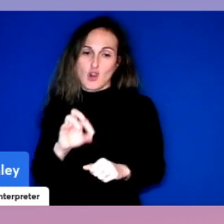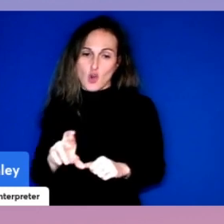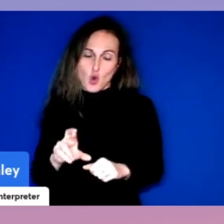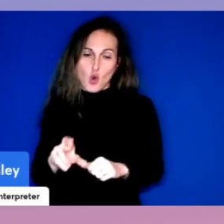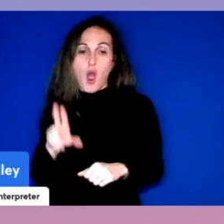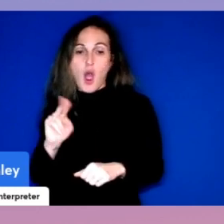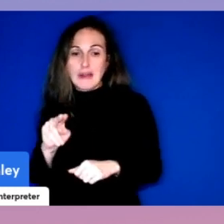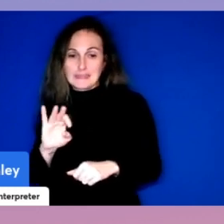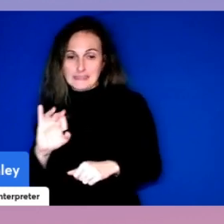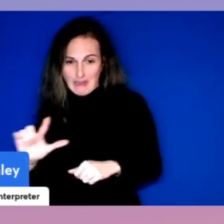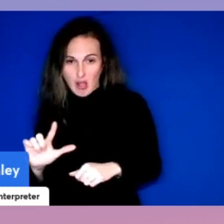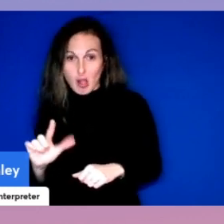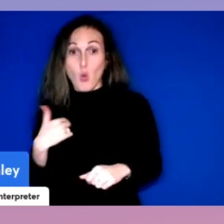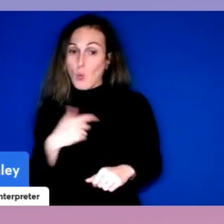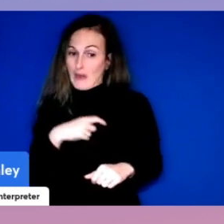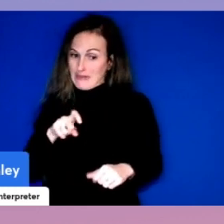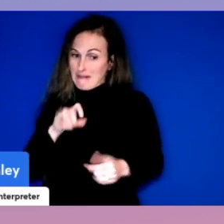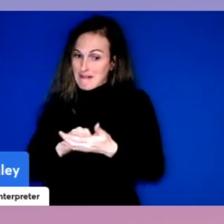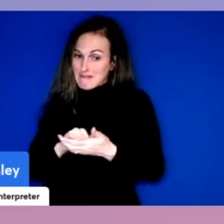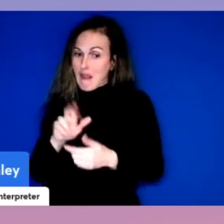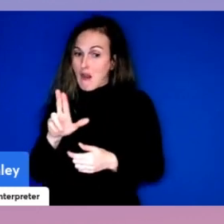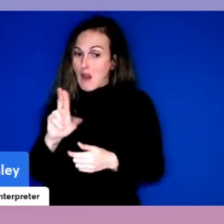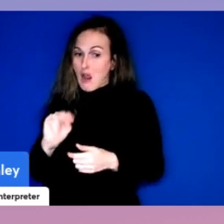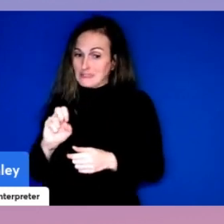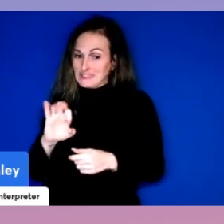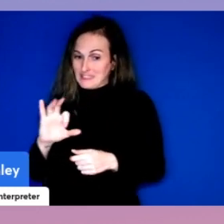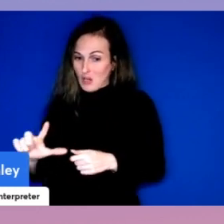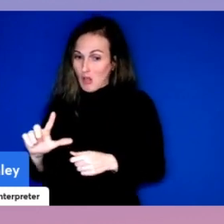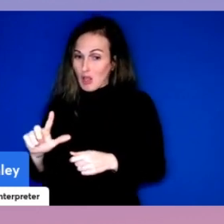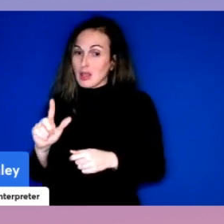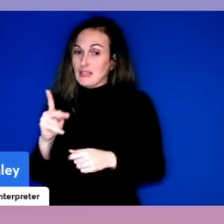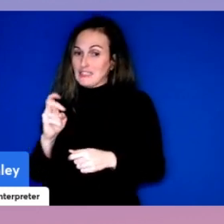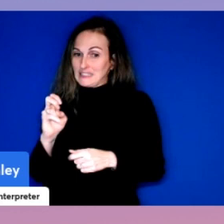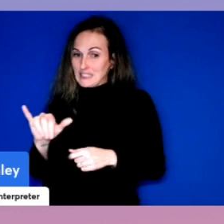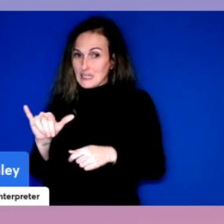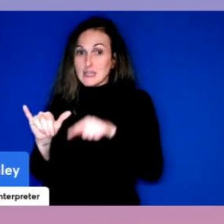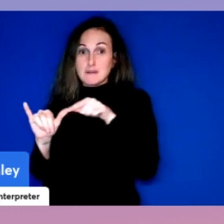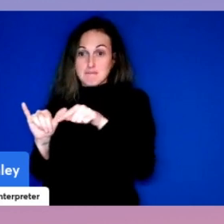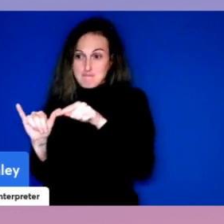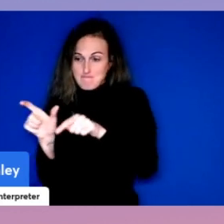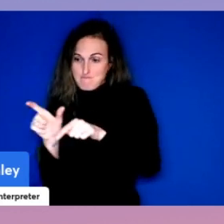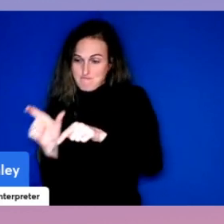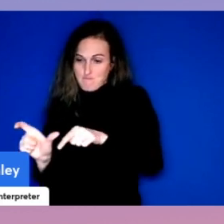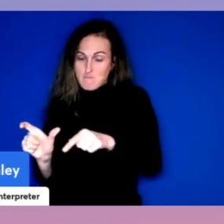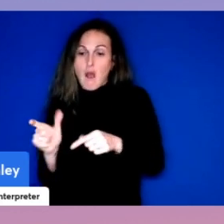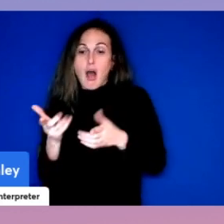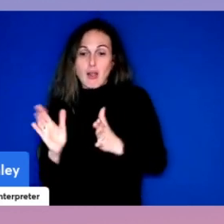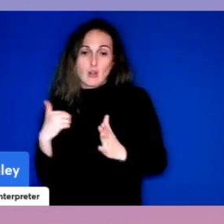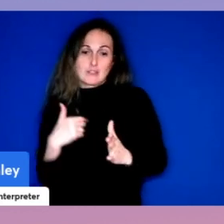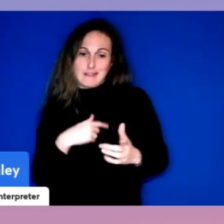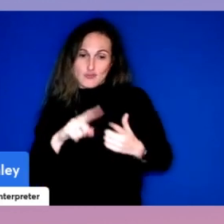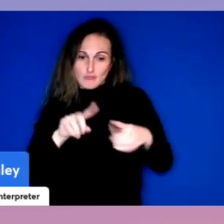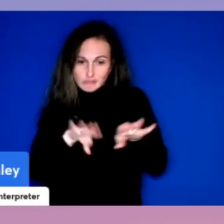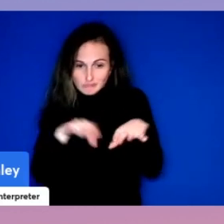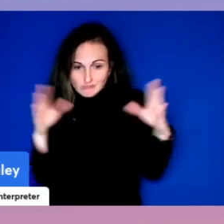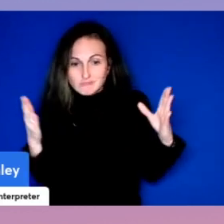unseal, and we need that unseal key. So this is what allows us to unseal our Vault